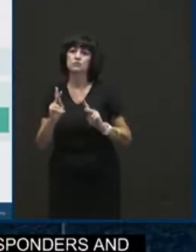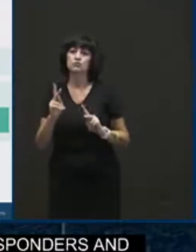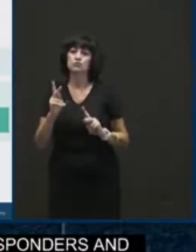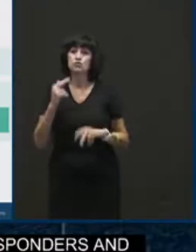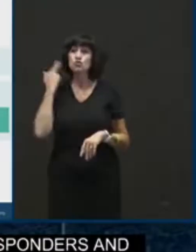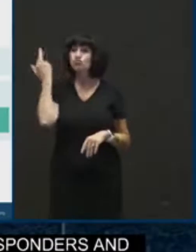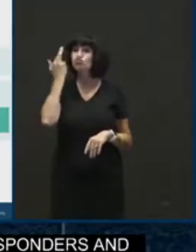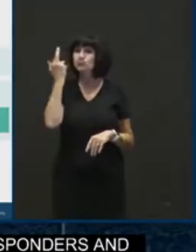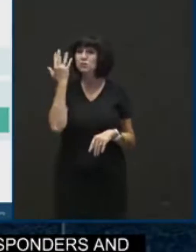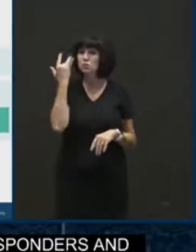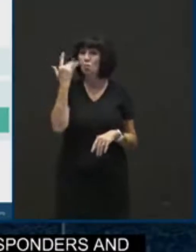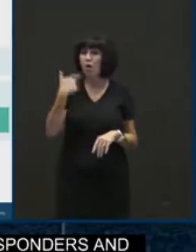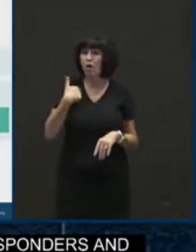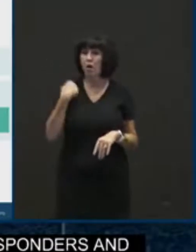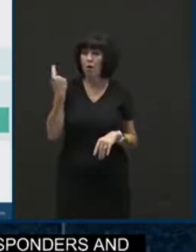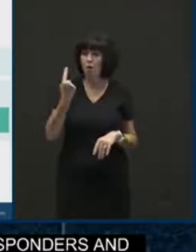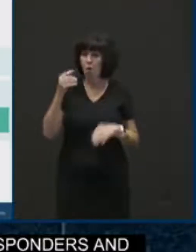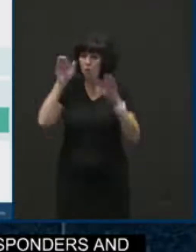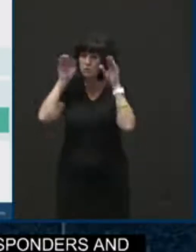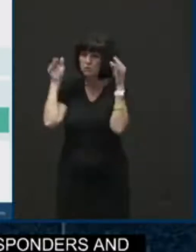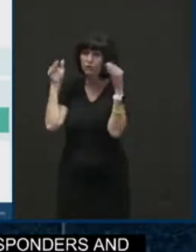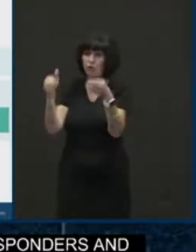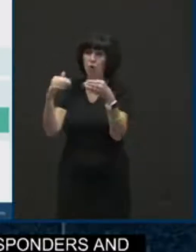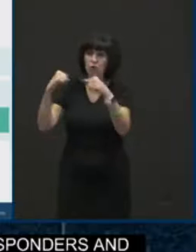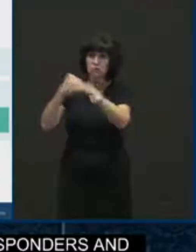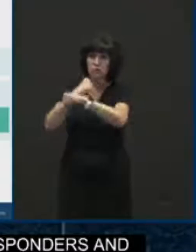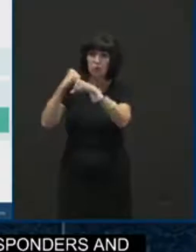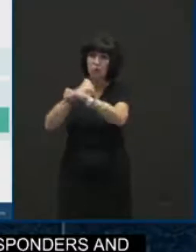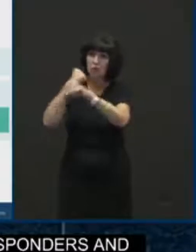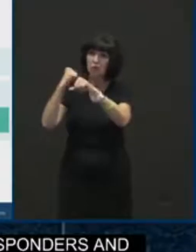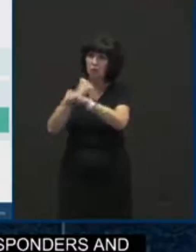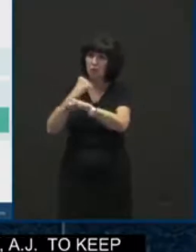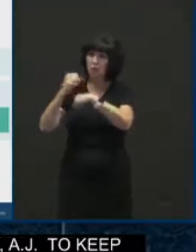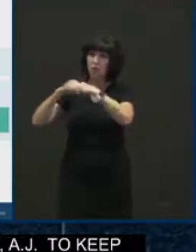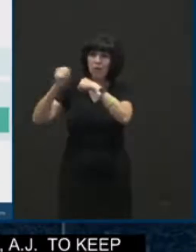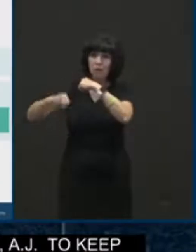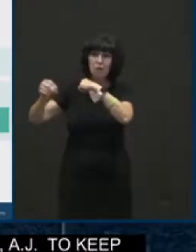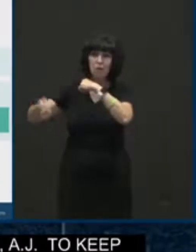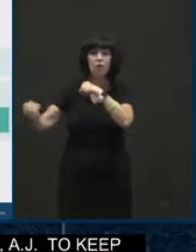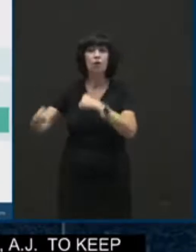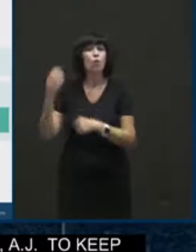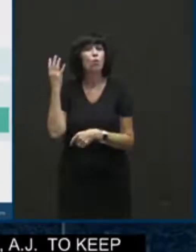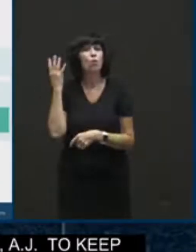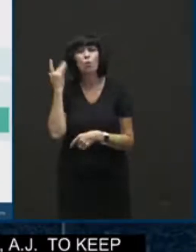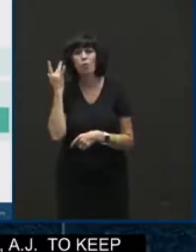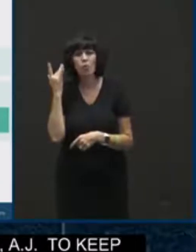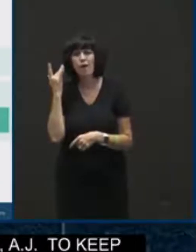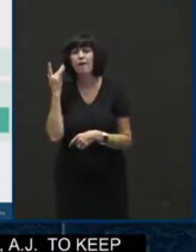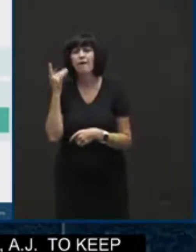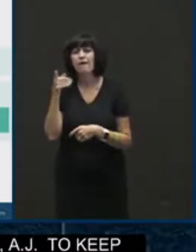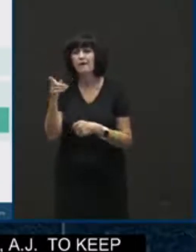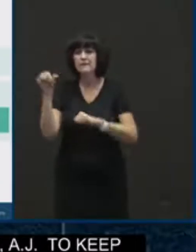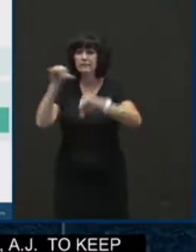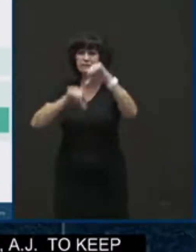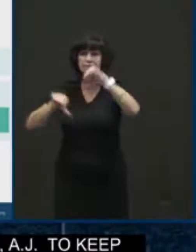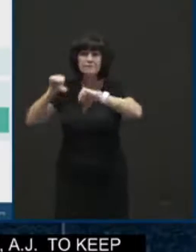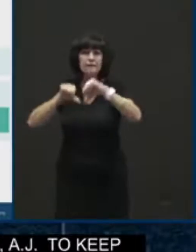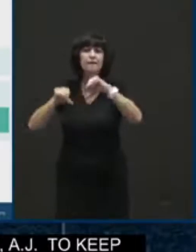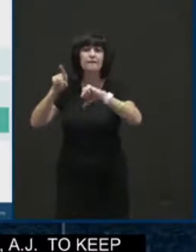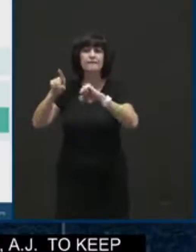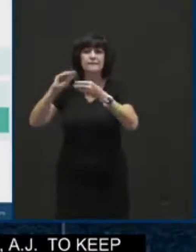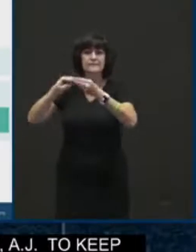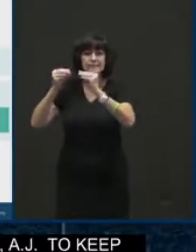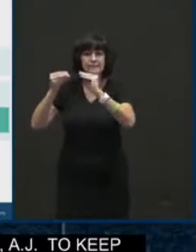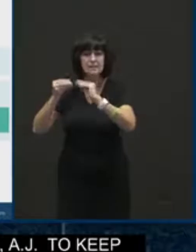data dashboard is, again, for purposes of guiding, providing the science and the guidance